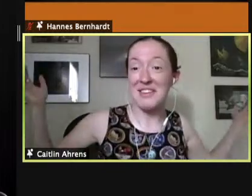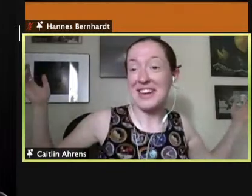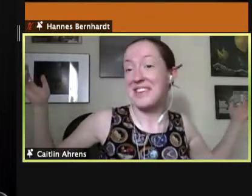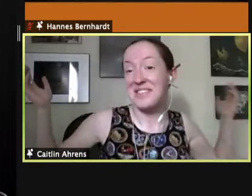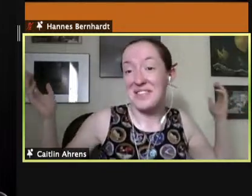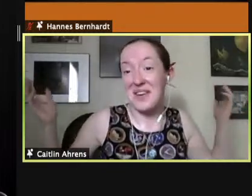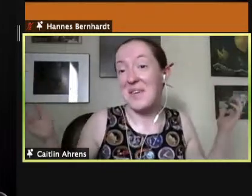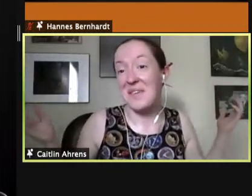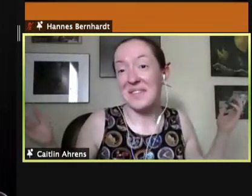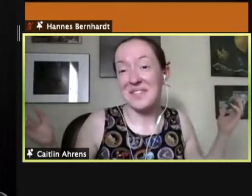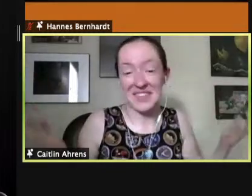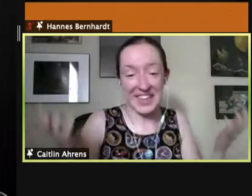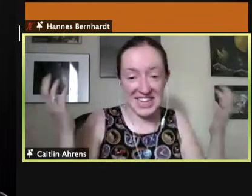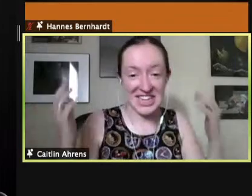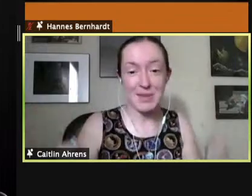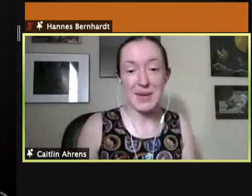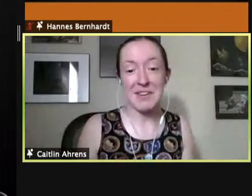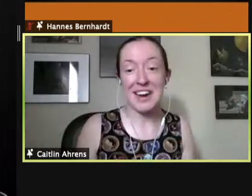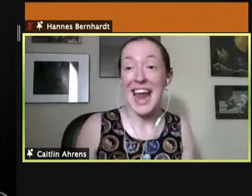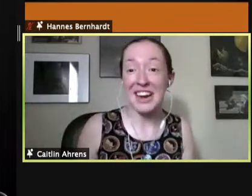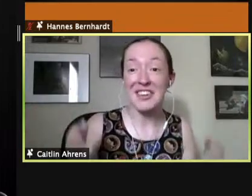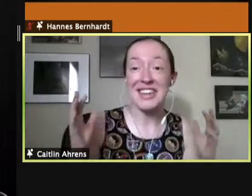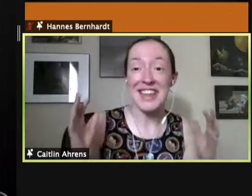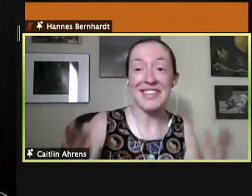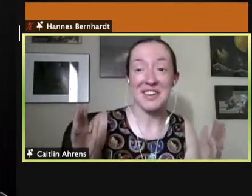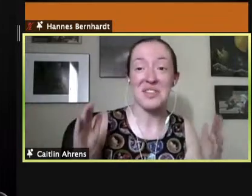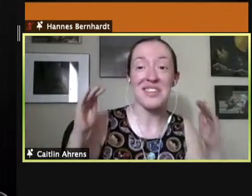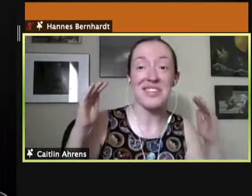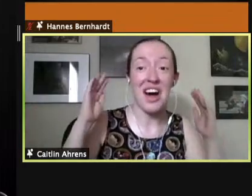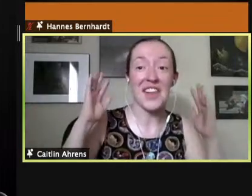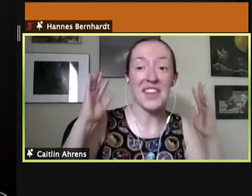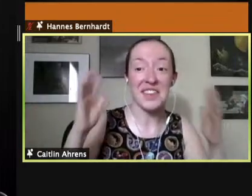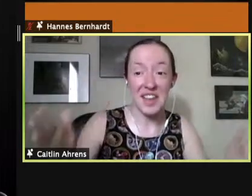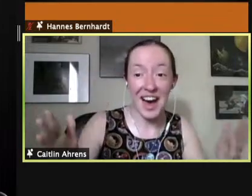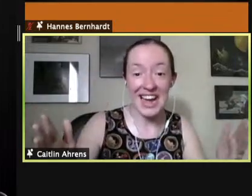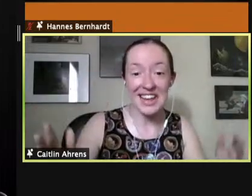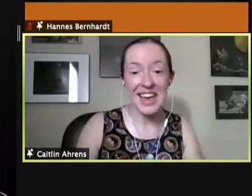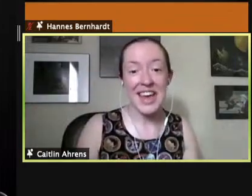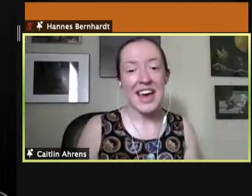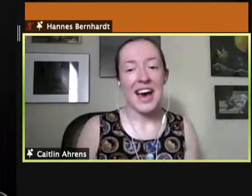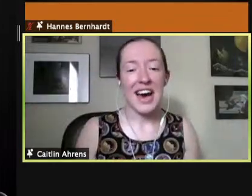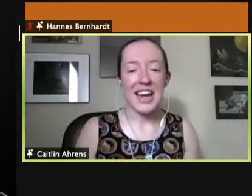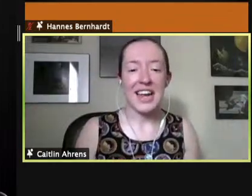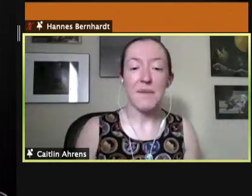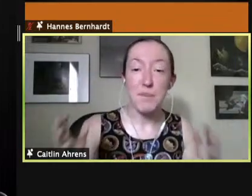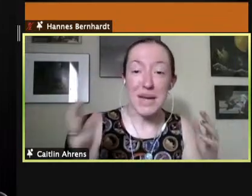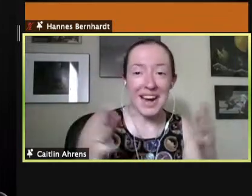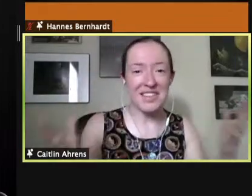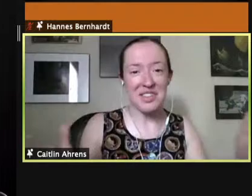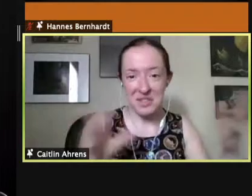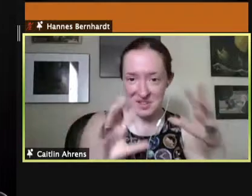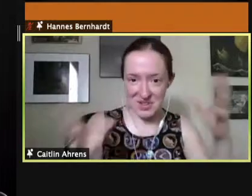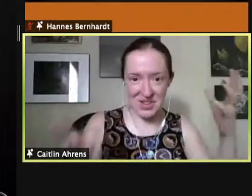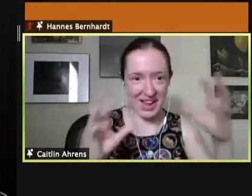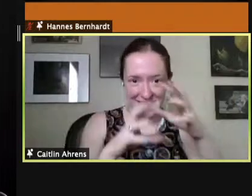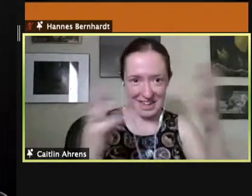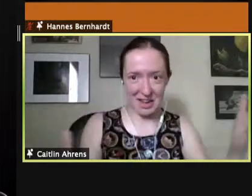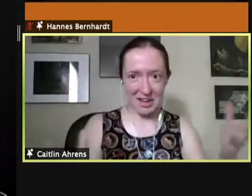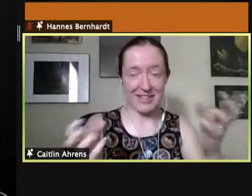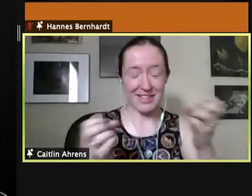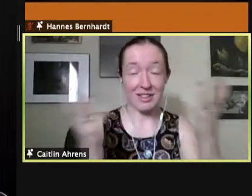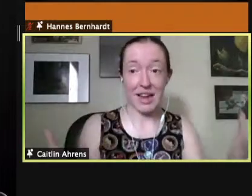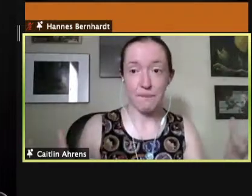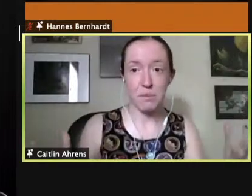case there is no relationship here, and actually that tells us a lot. Because there's,